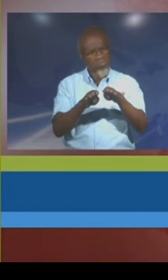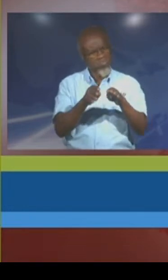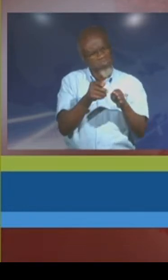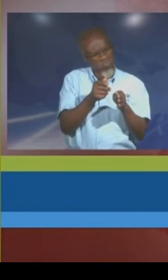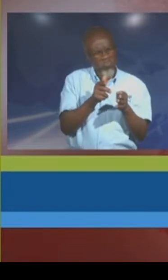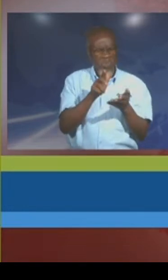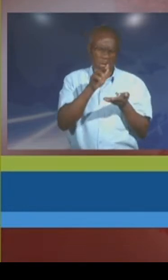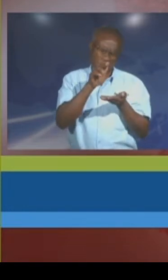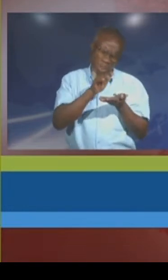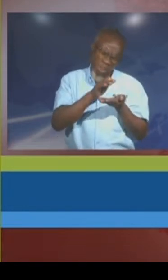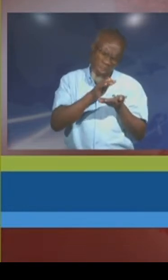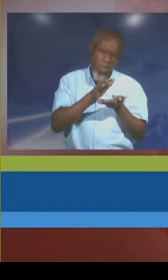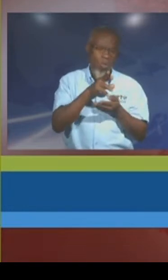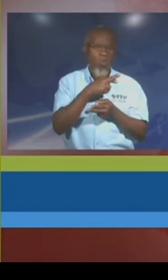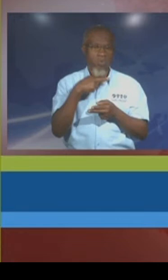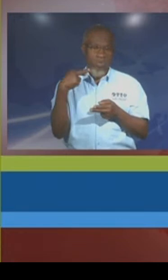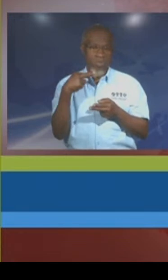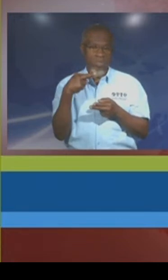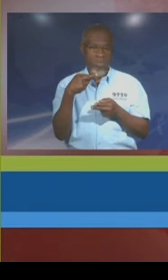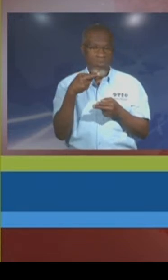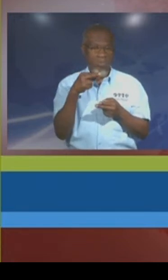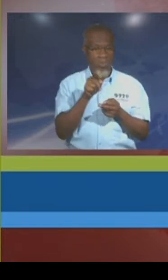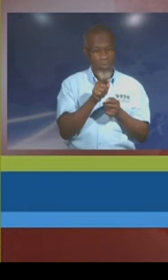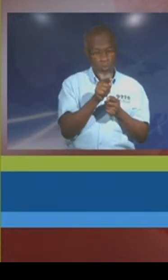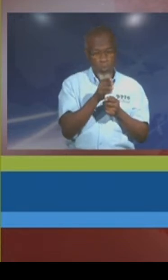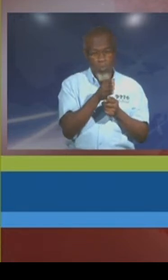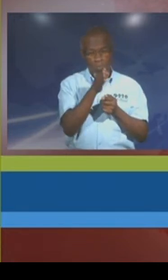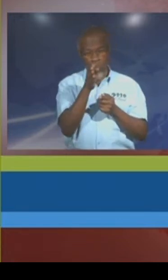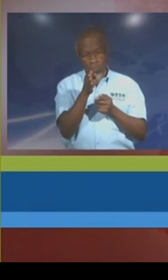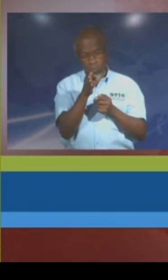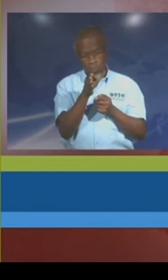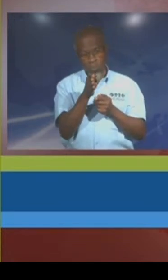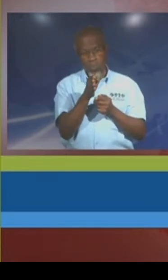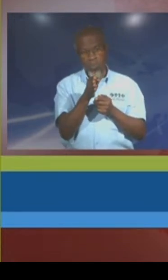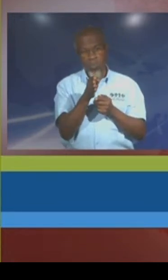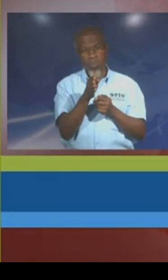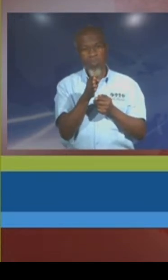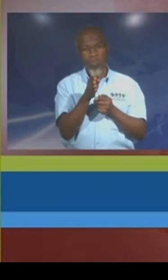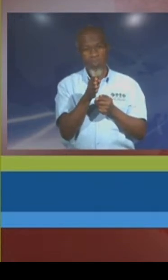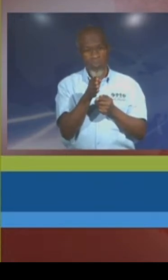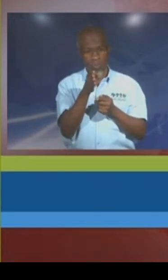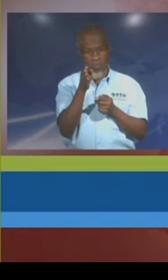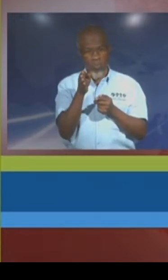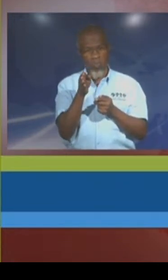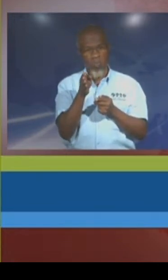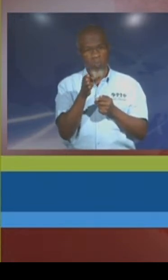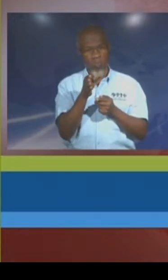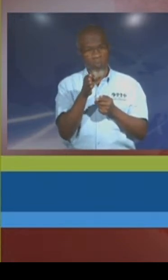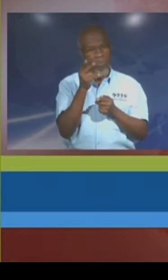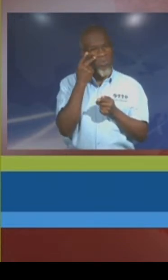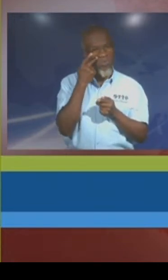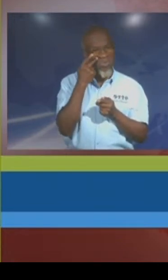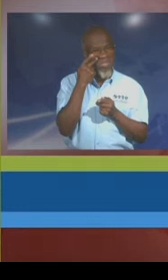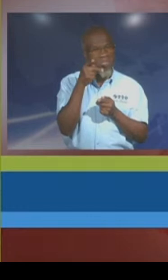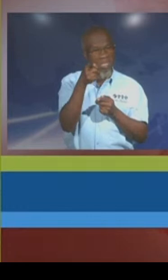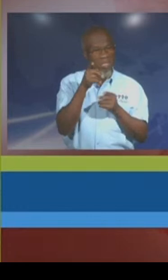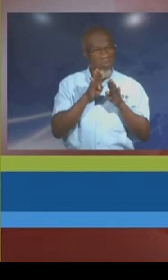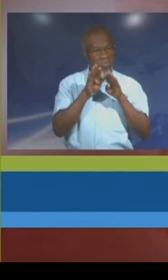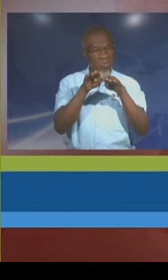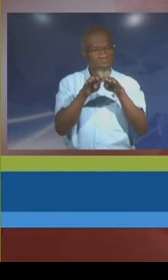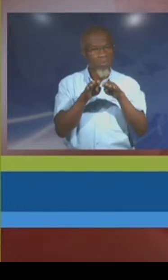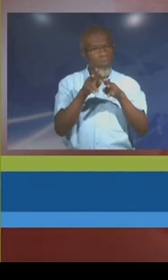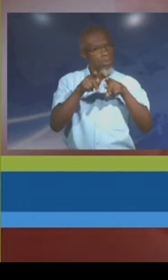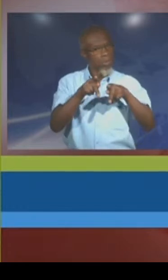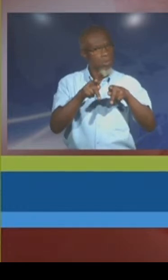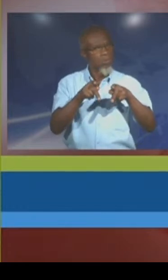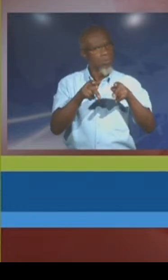see clearly on that picture in the green picture that the persons are well spaced. It is actually